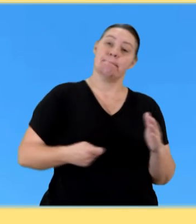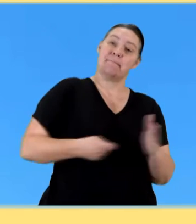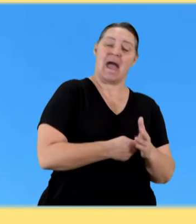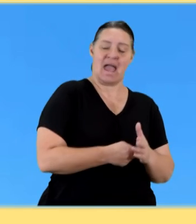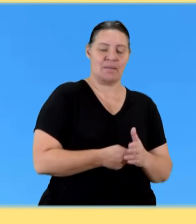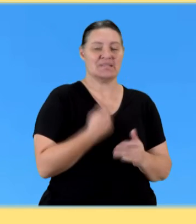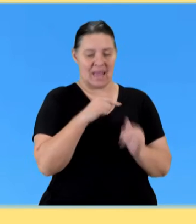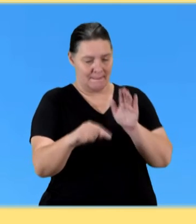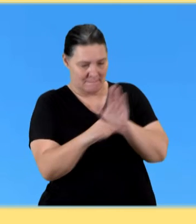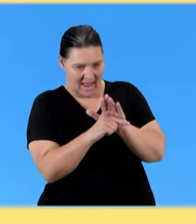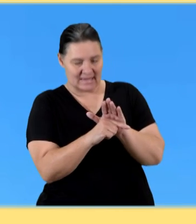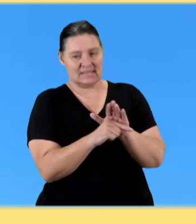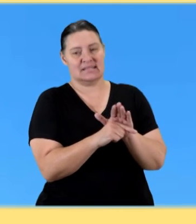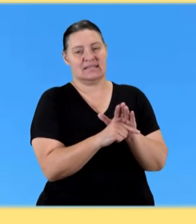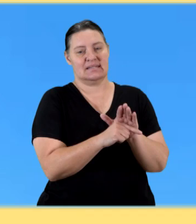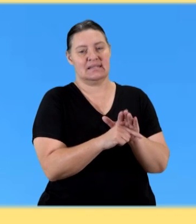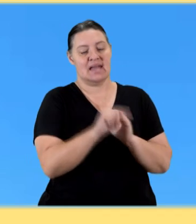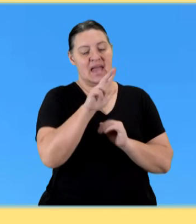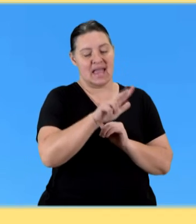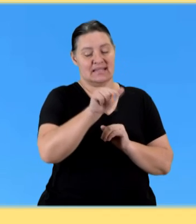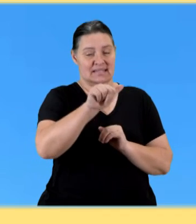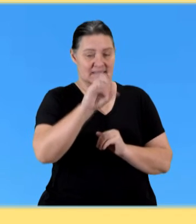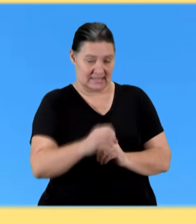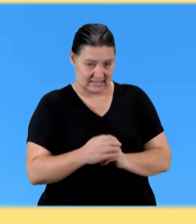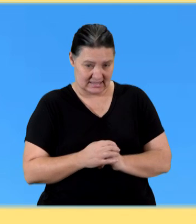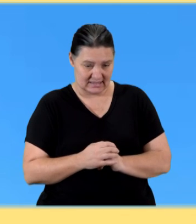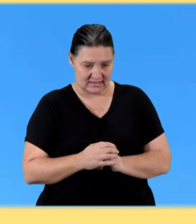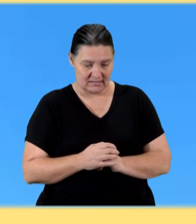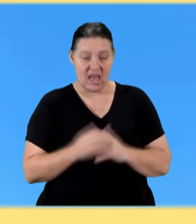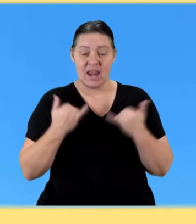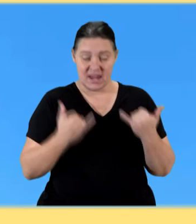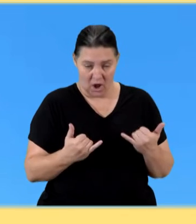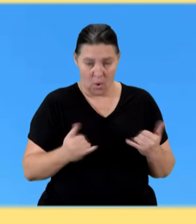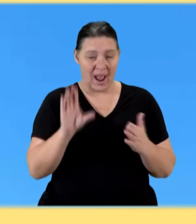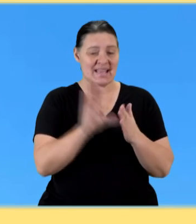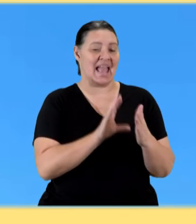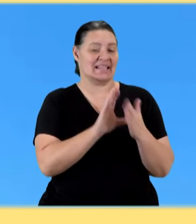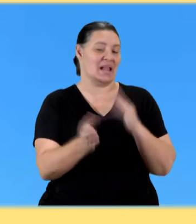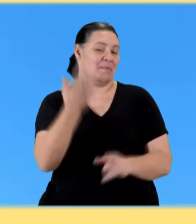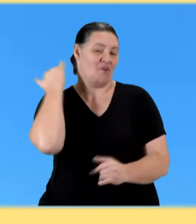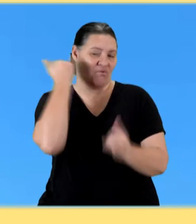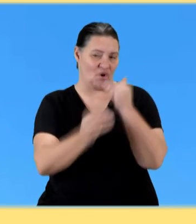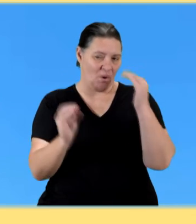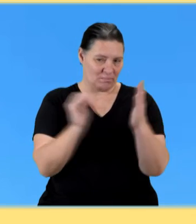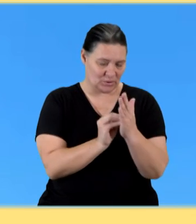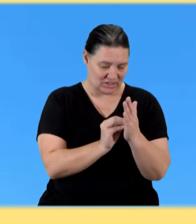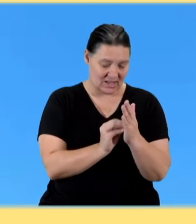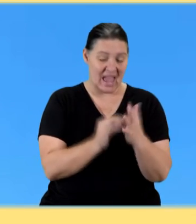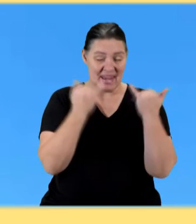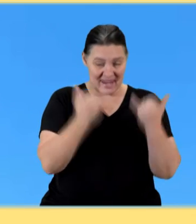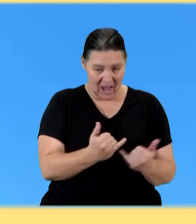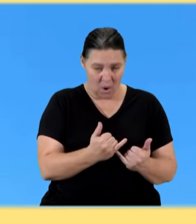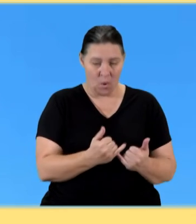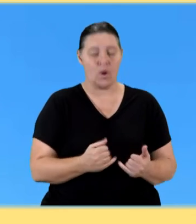incorrectly. We will now say minus 860. We have cancelled that incorrect entry, and then